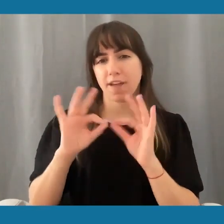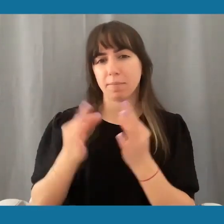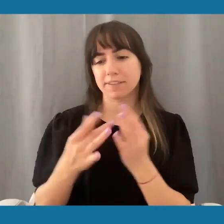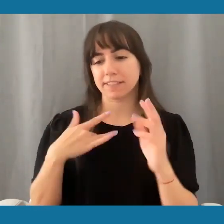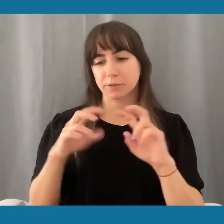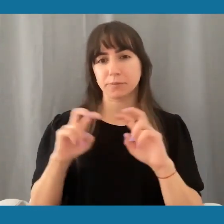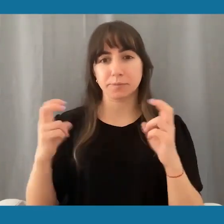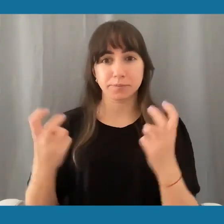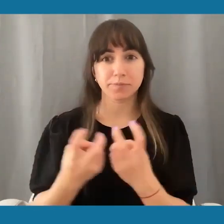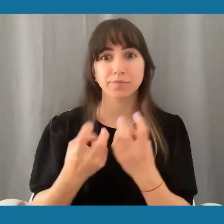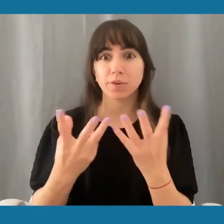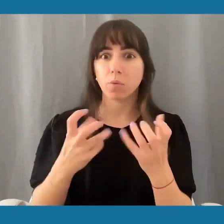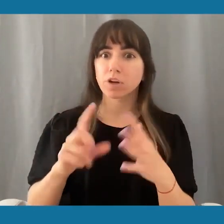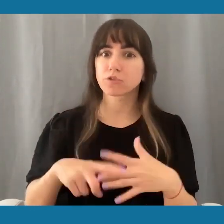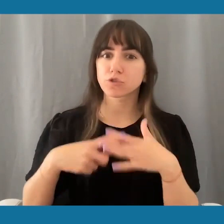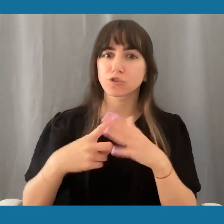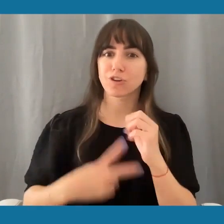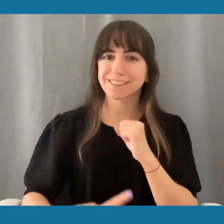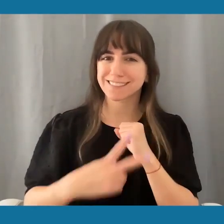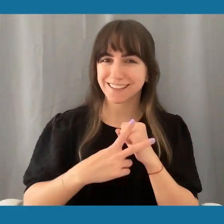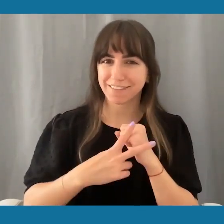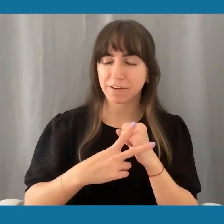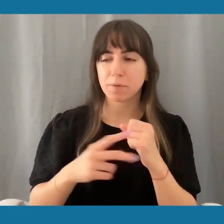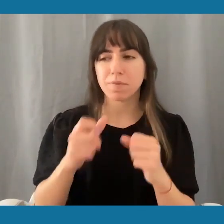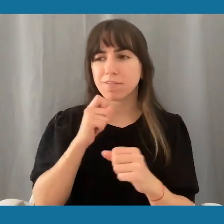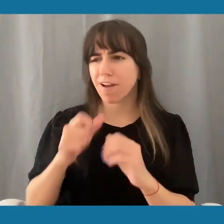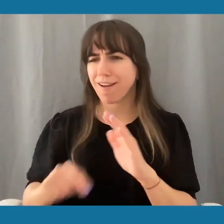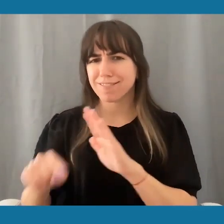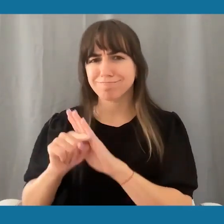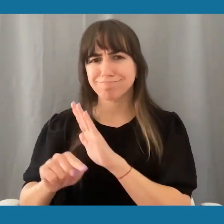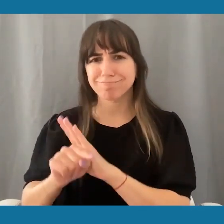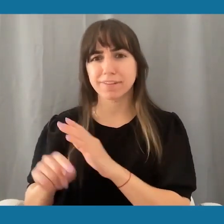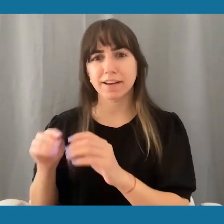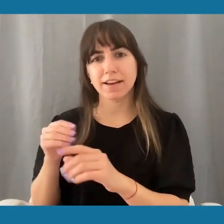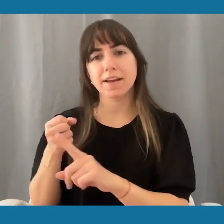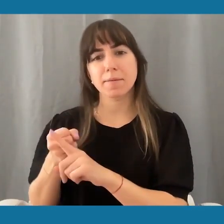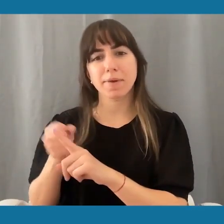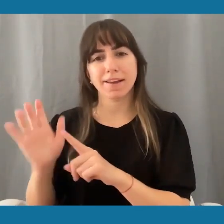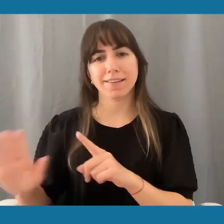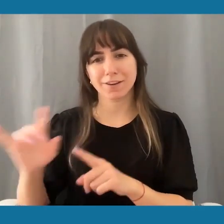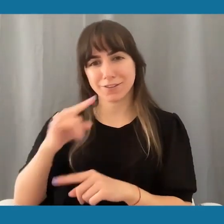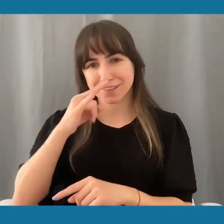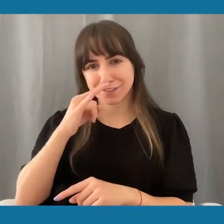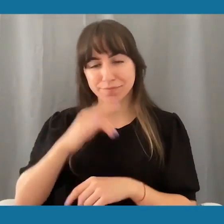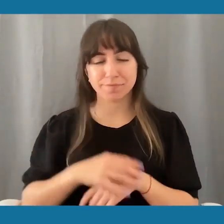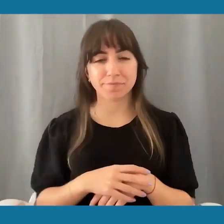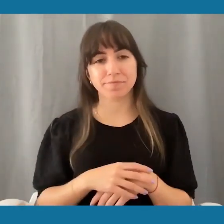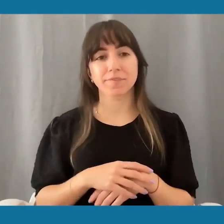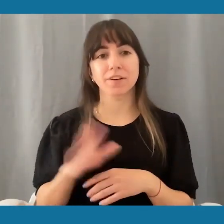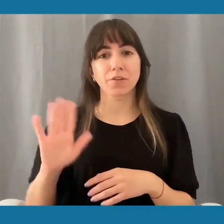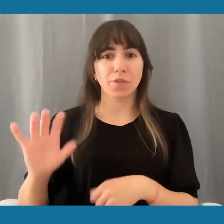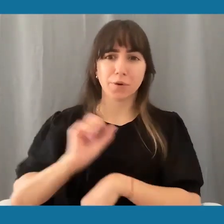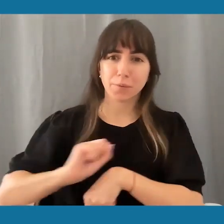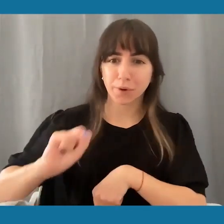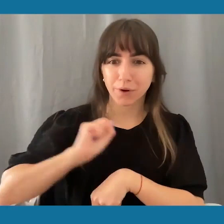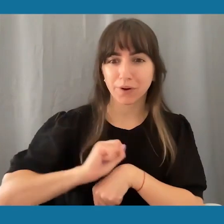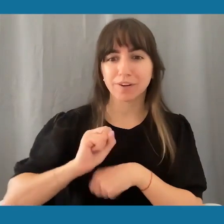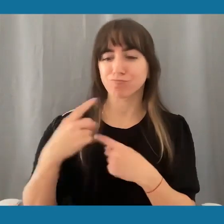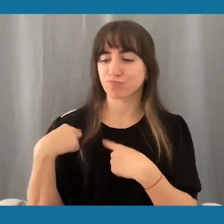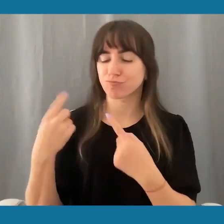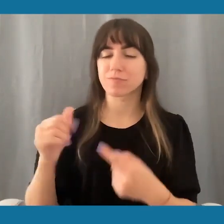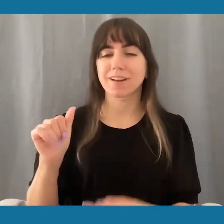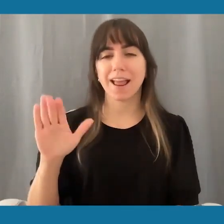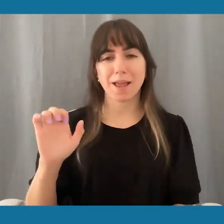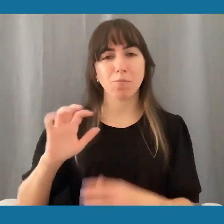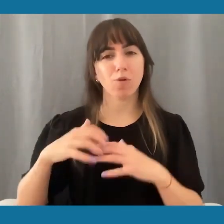negatively impacting their child's future. Through their hard work and advocacy, ABLE came to fruition. At that dining